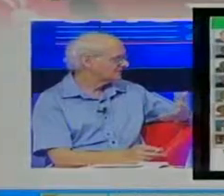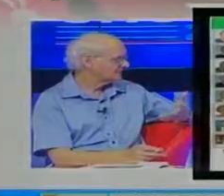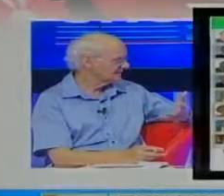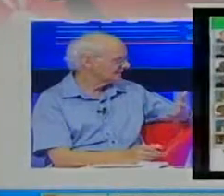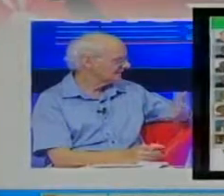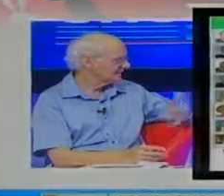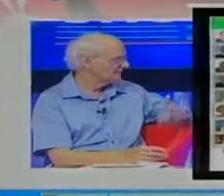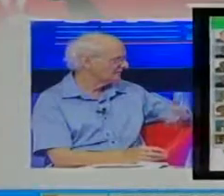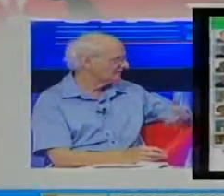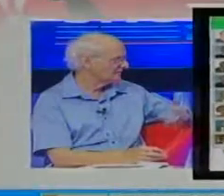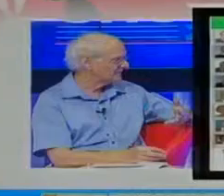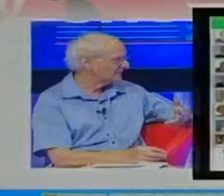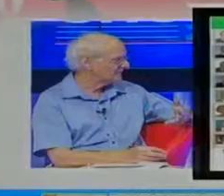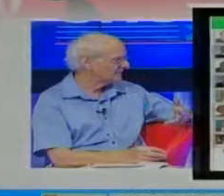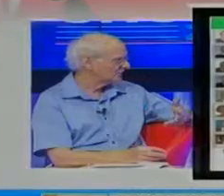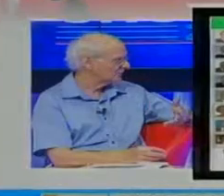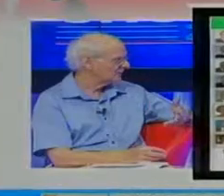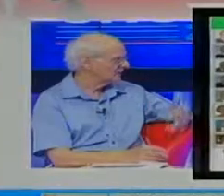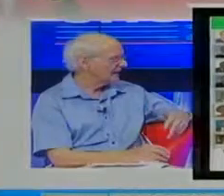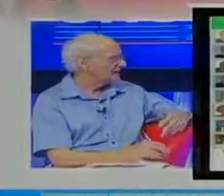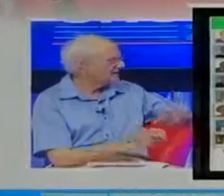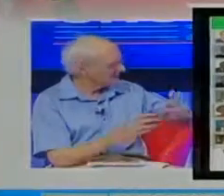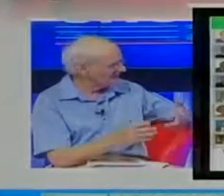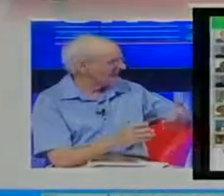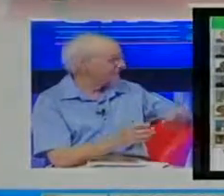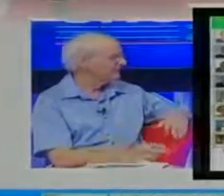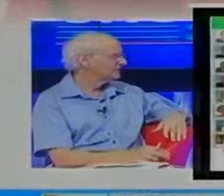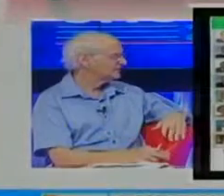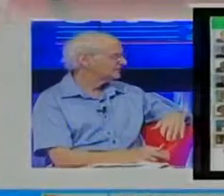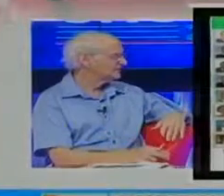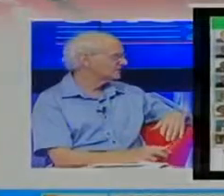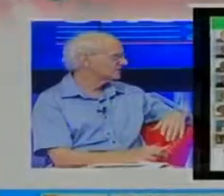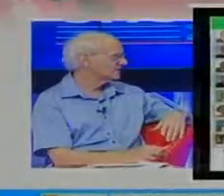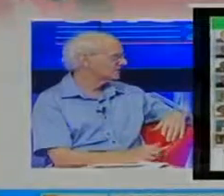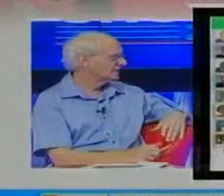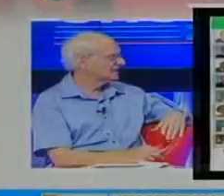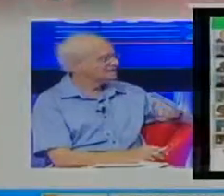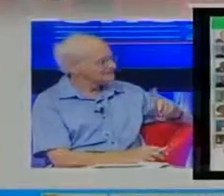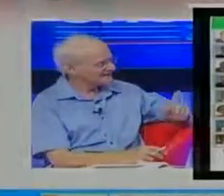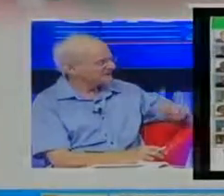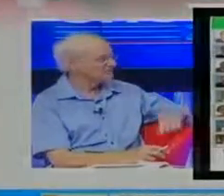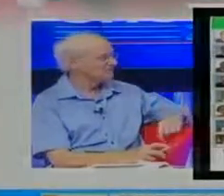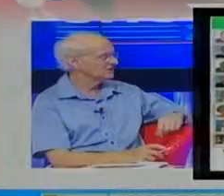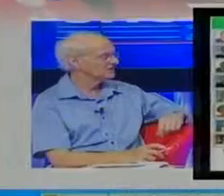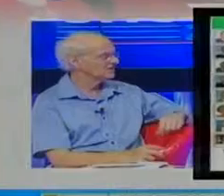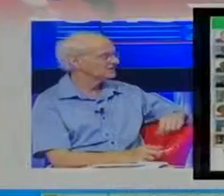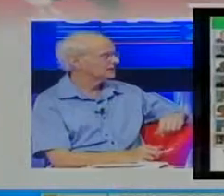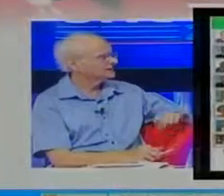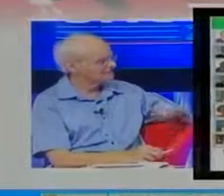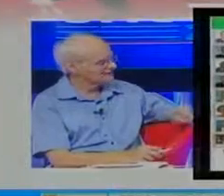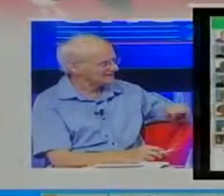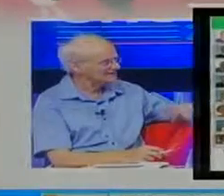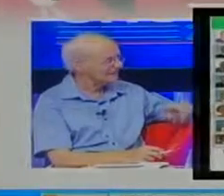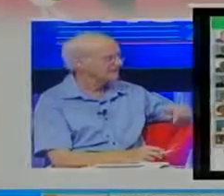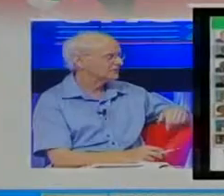is a large settlement scheme where there are many people of a Mount Kenyan origin, and we can look at the distribution of the vote there. The second question that you're asking,